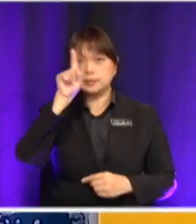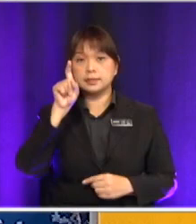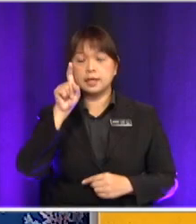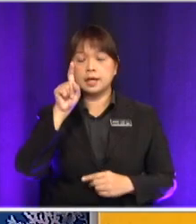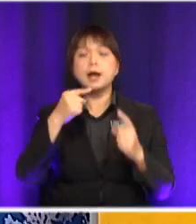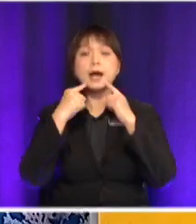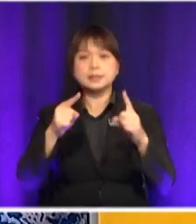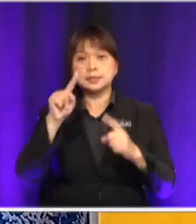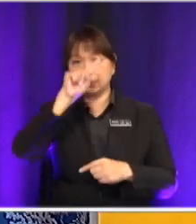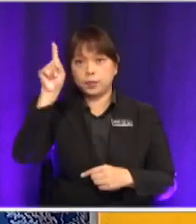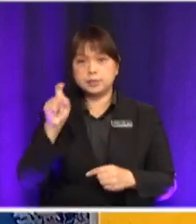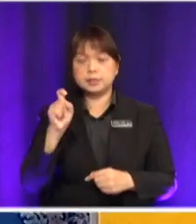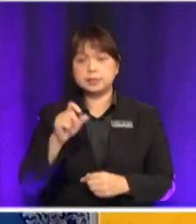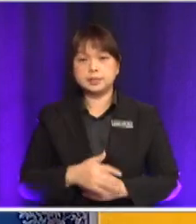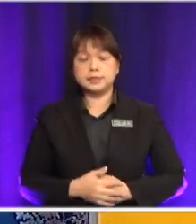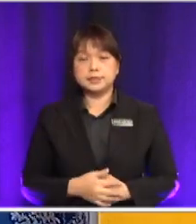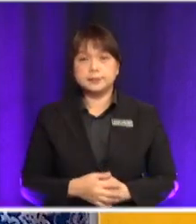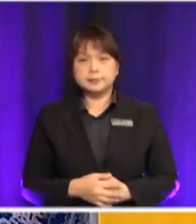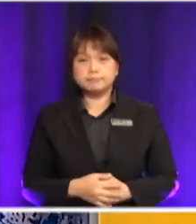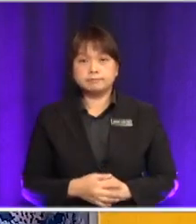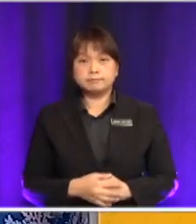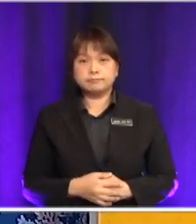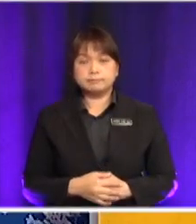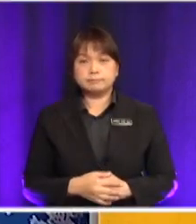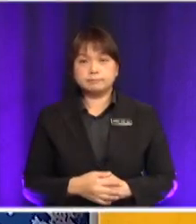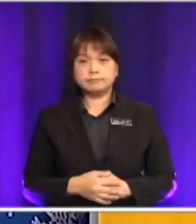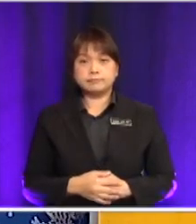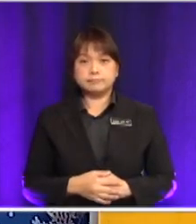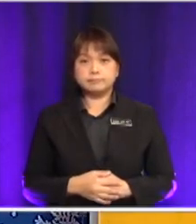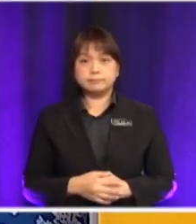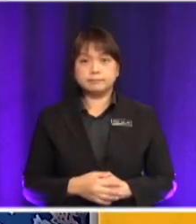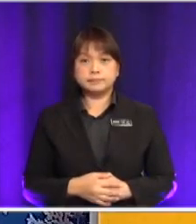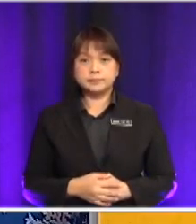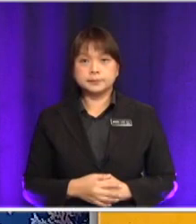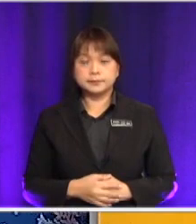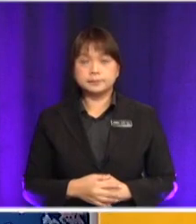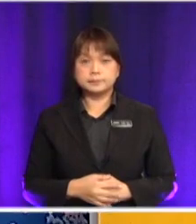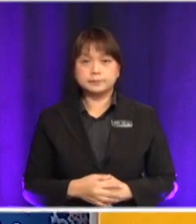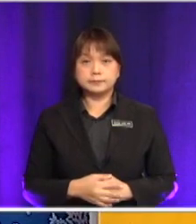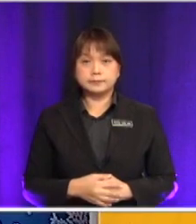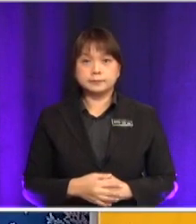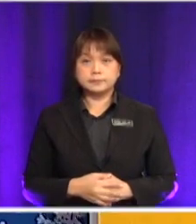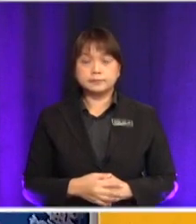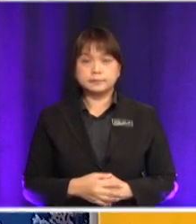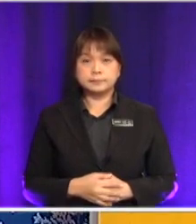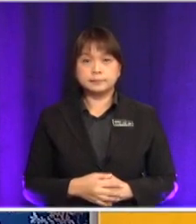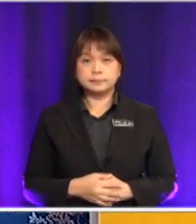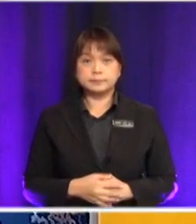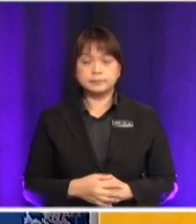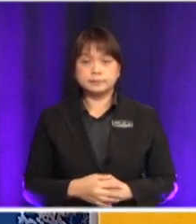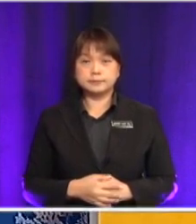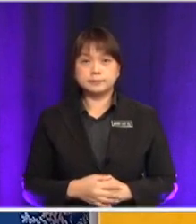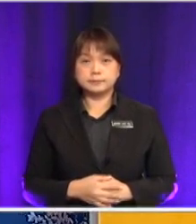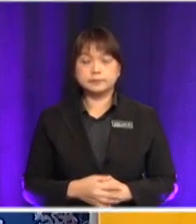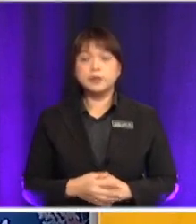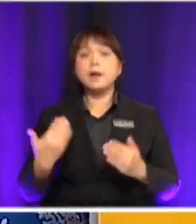mistaken, yes. 10 true or false questions, and they have looked at the question just now because they know my style of teaching. Before reading the text, I always